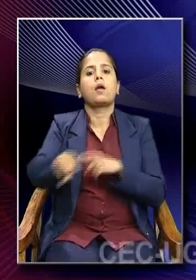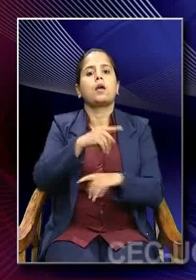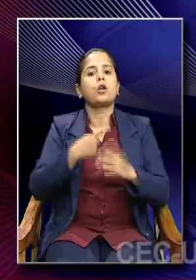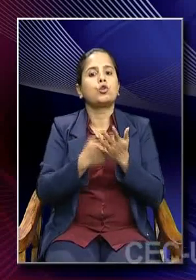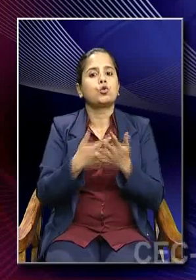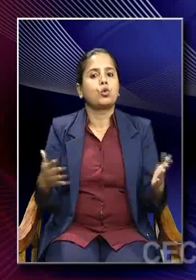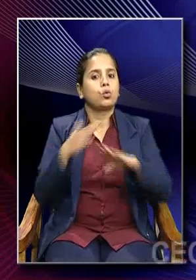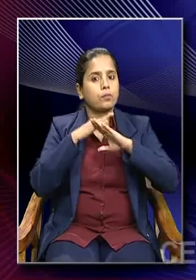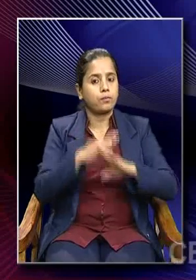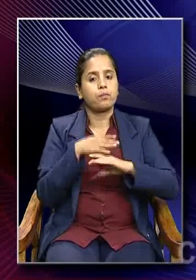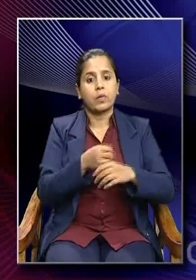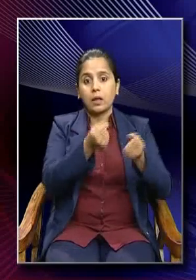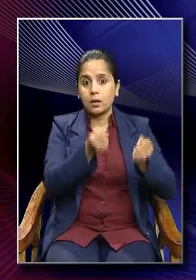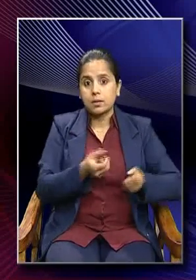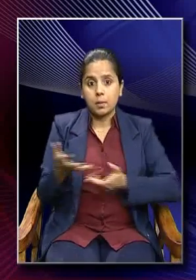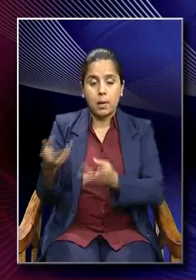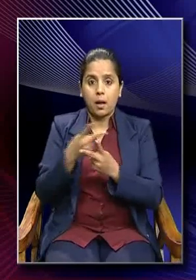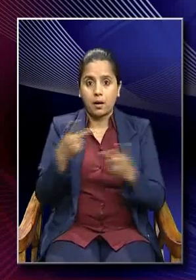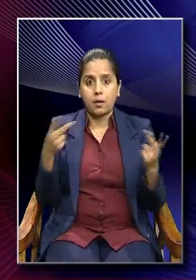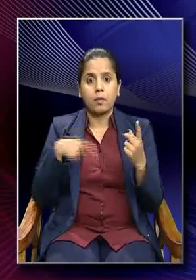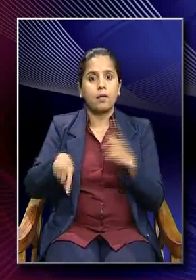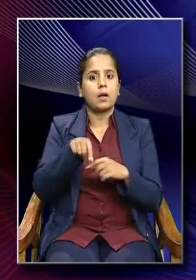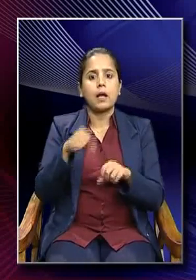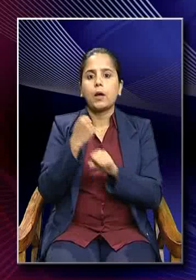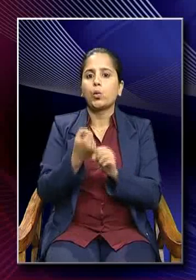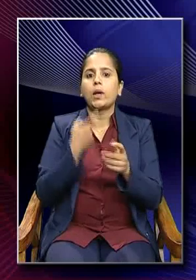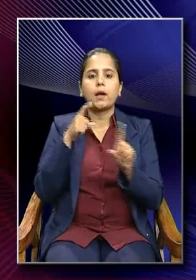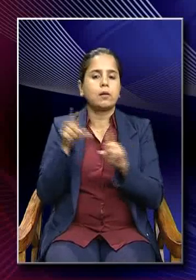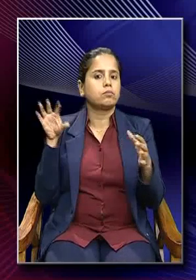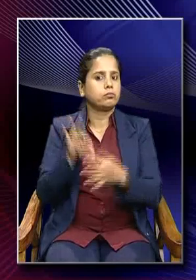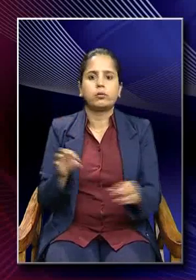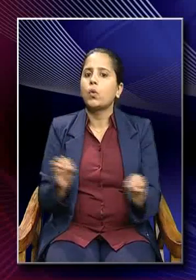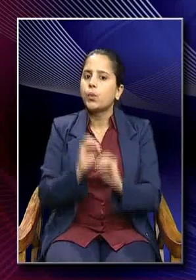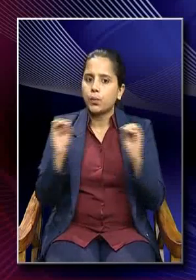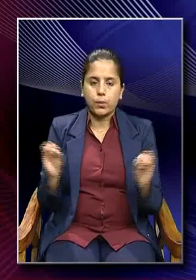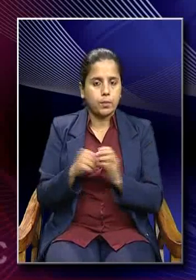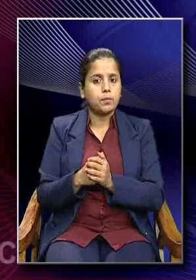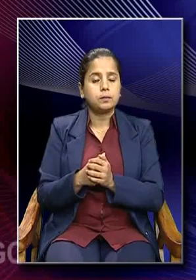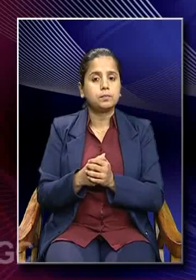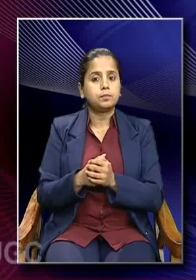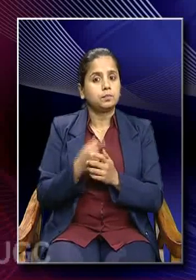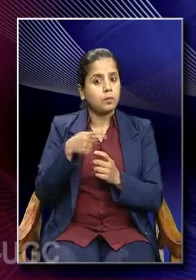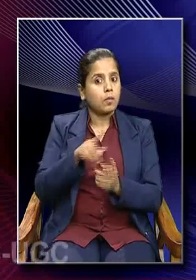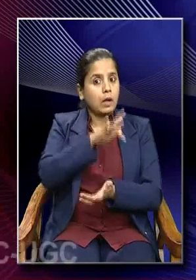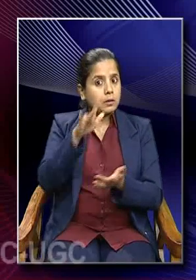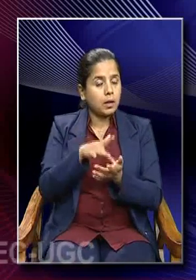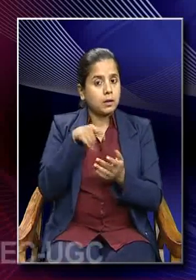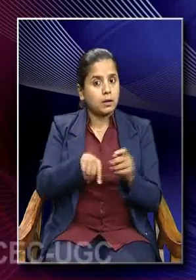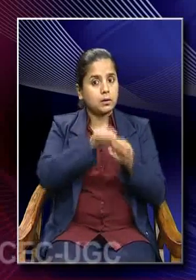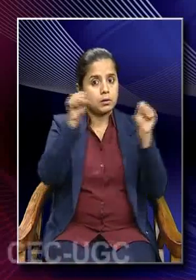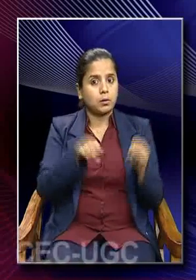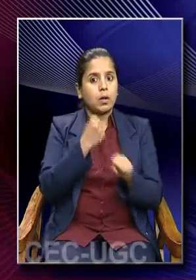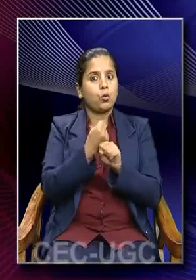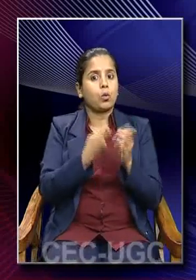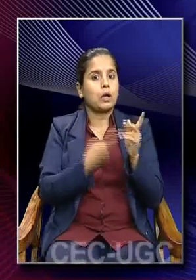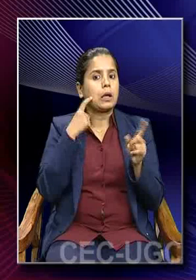the electricity to the places which are not grid connected. So in the centralized system, grid is